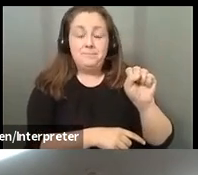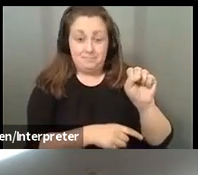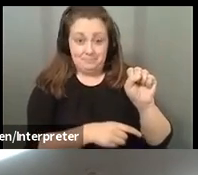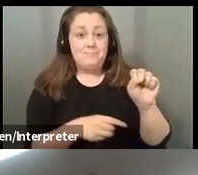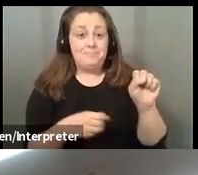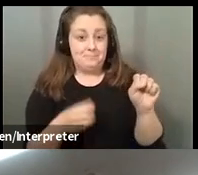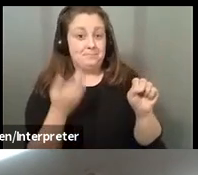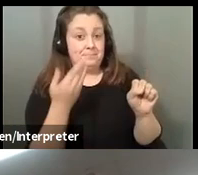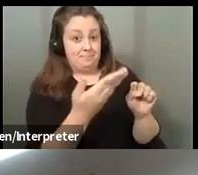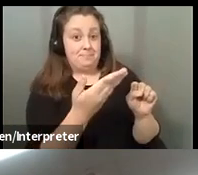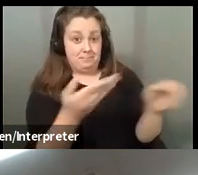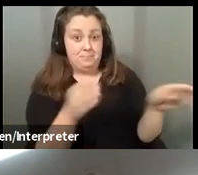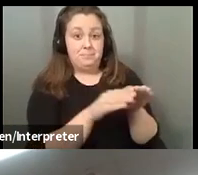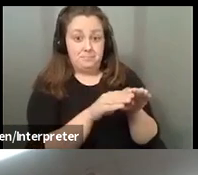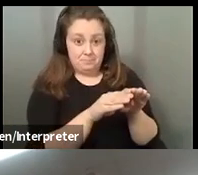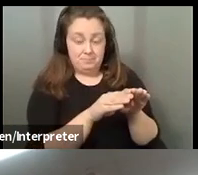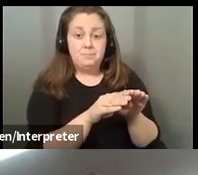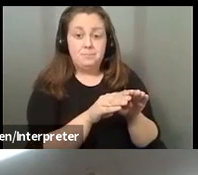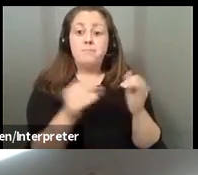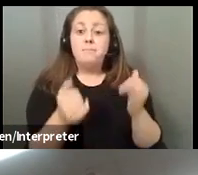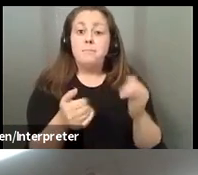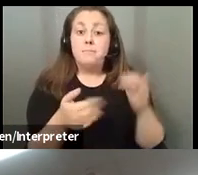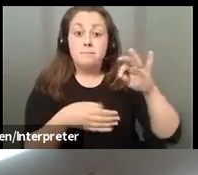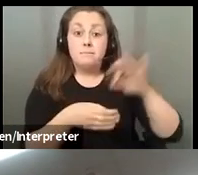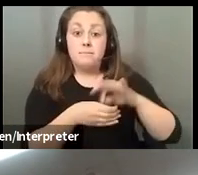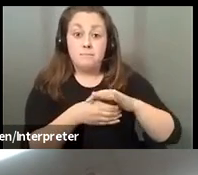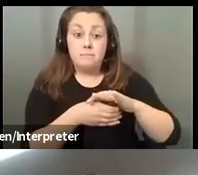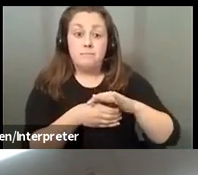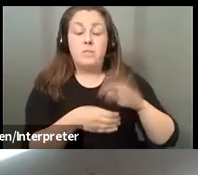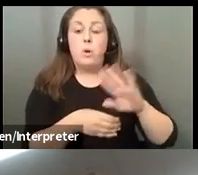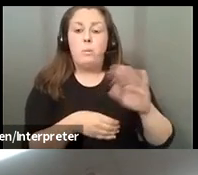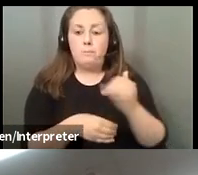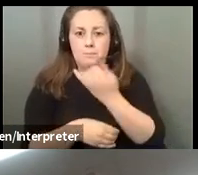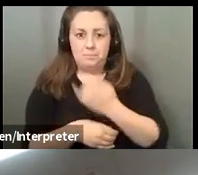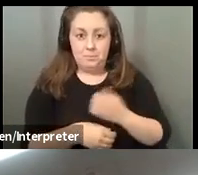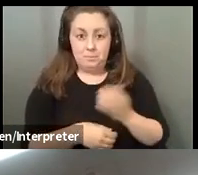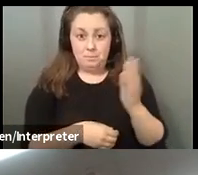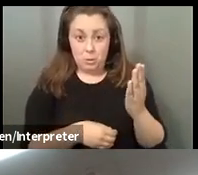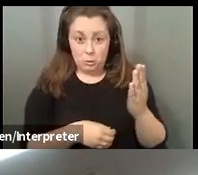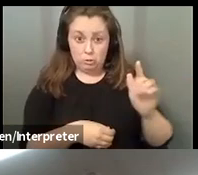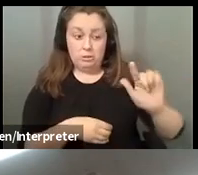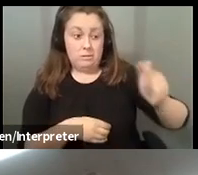Ms. Gallagher, second, please. Second. Mr. Sheedy,